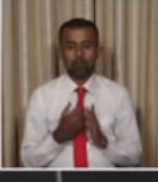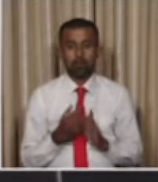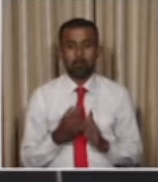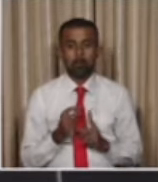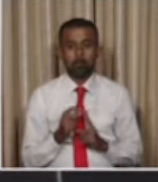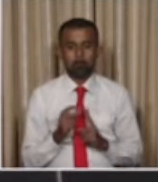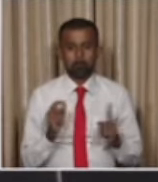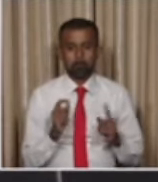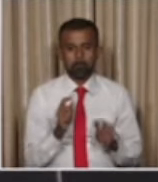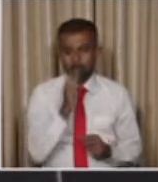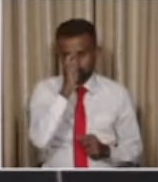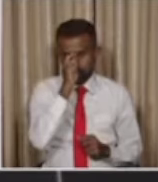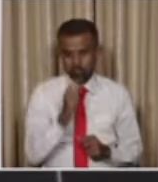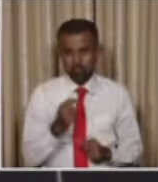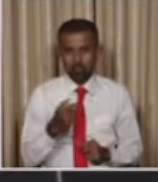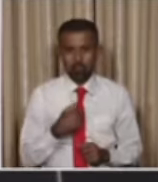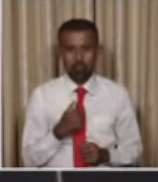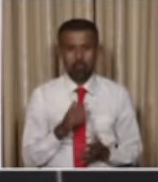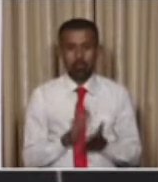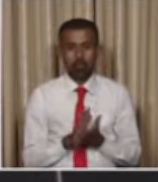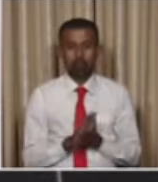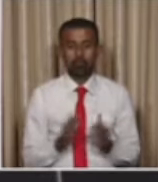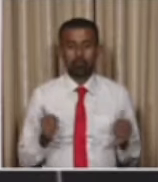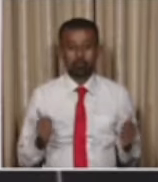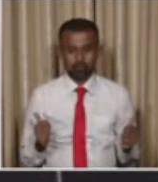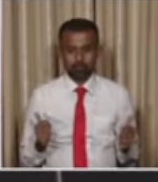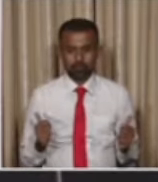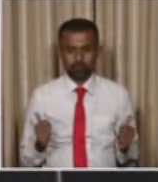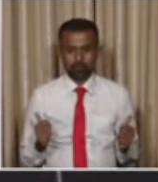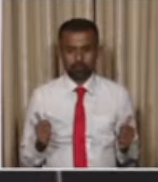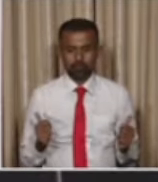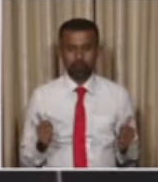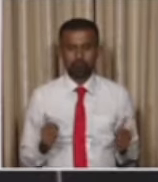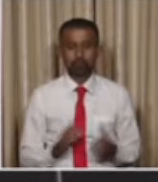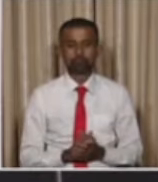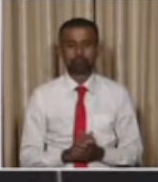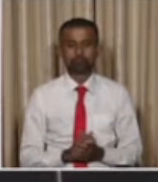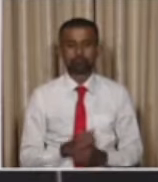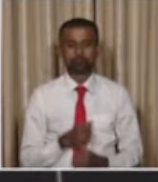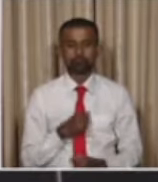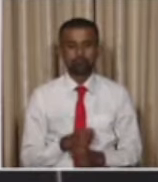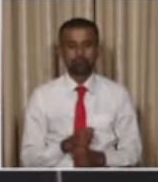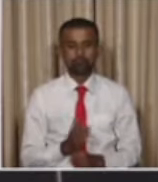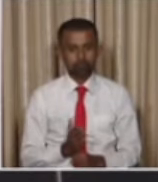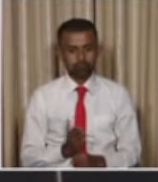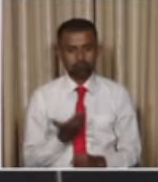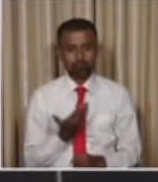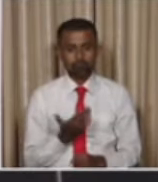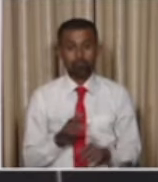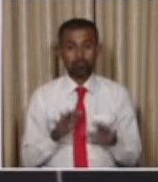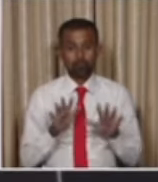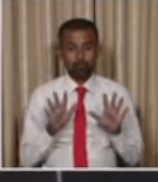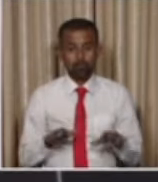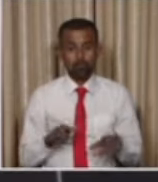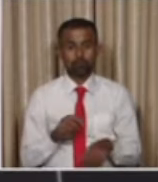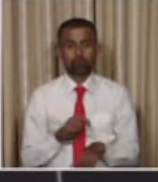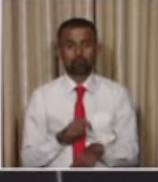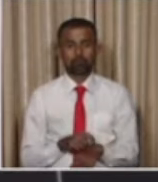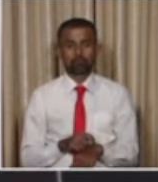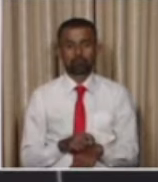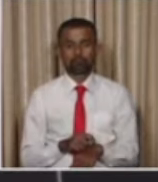I am pleased that the government has finally paid heed